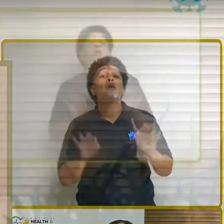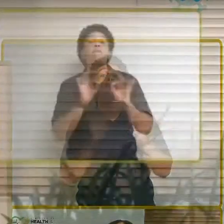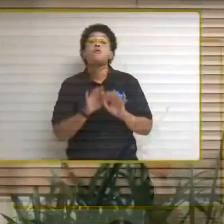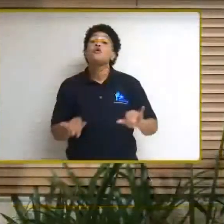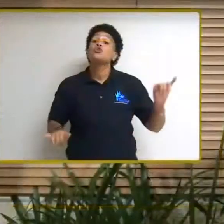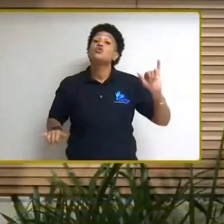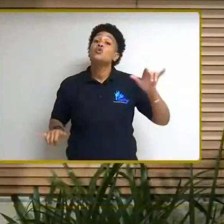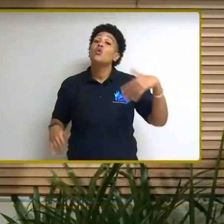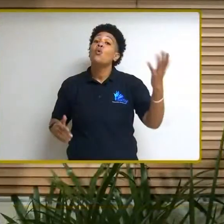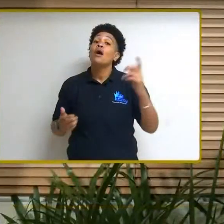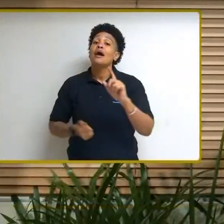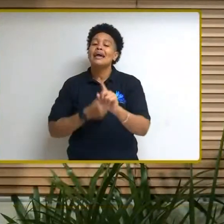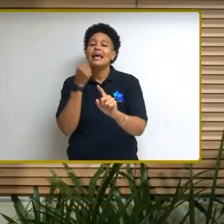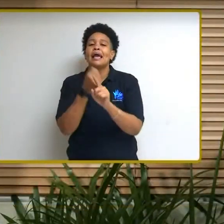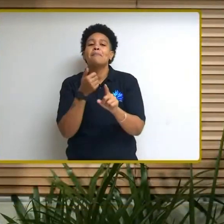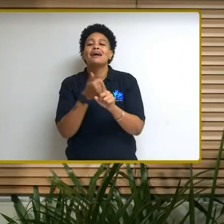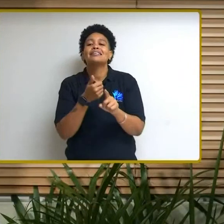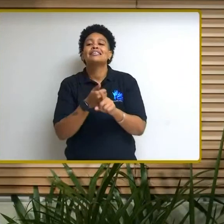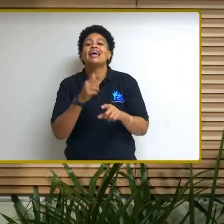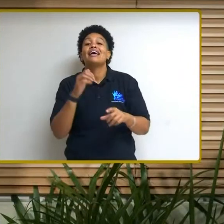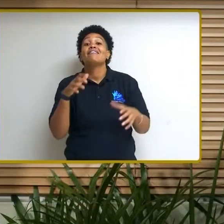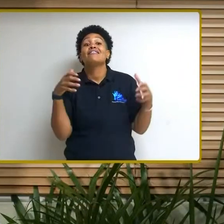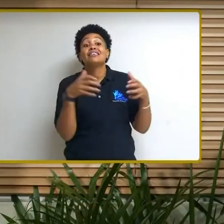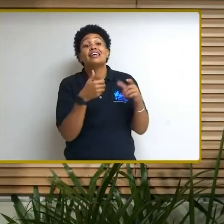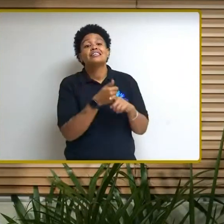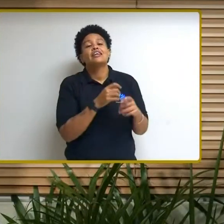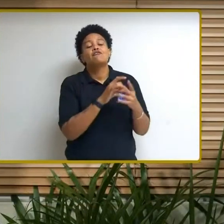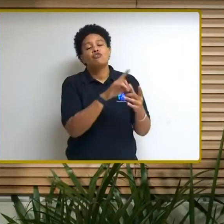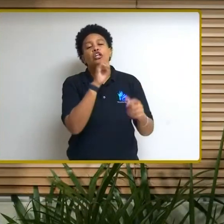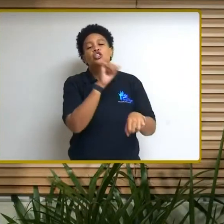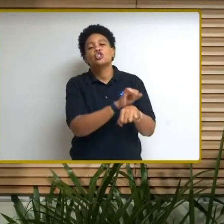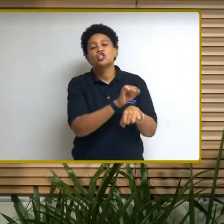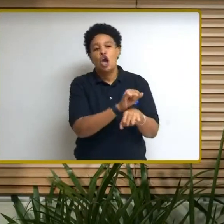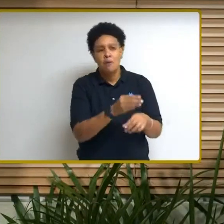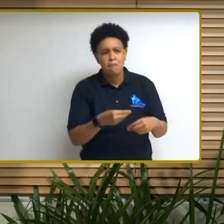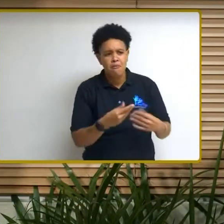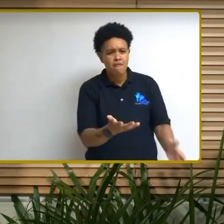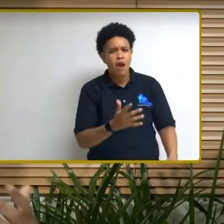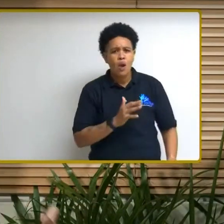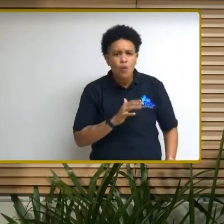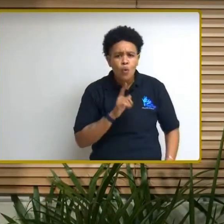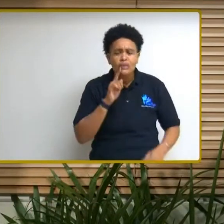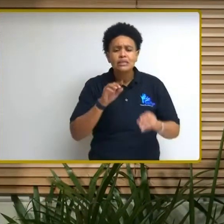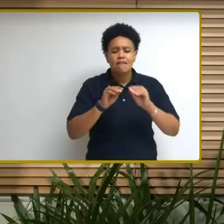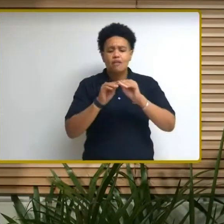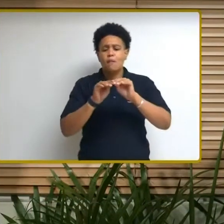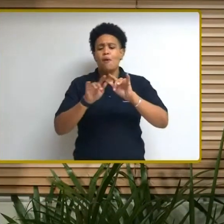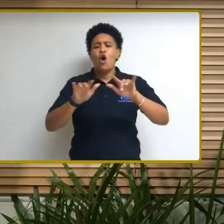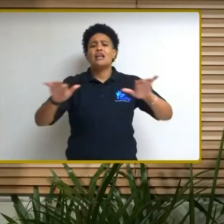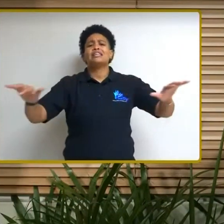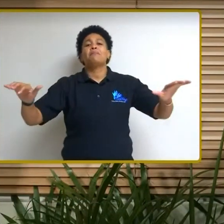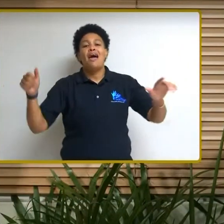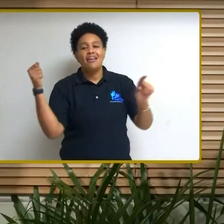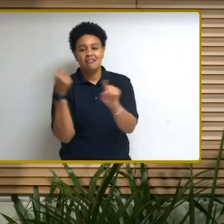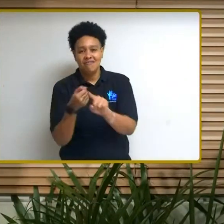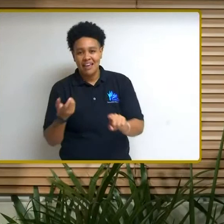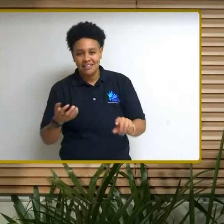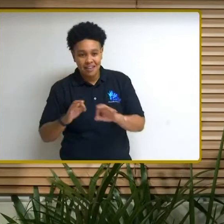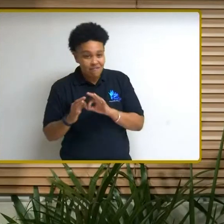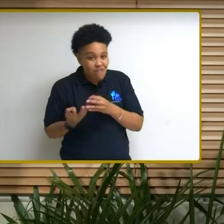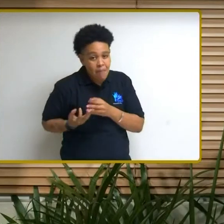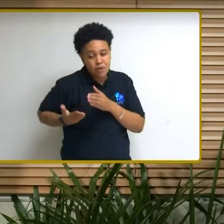importantly, the impact of the sector in terms of the jobs that it creates, the multiplier effect on families,